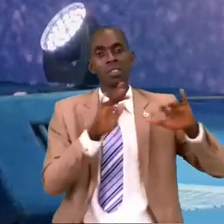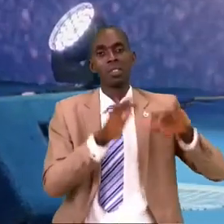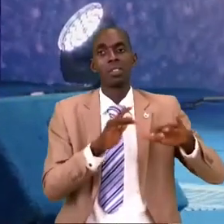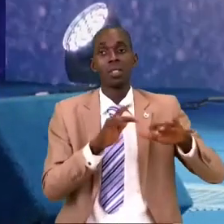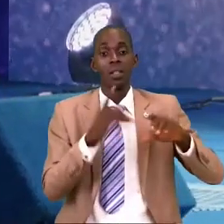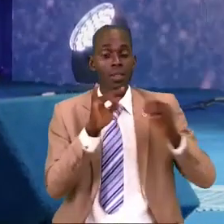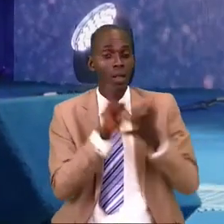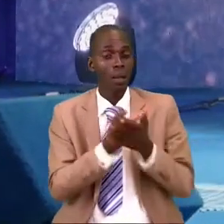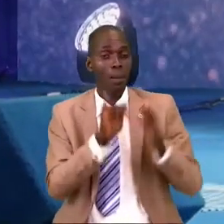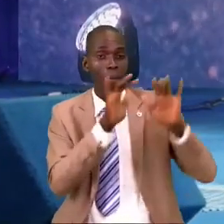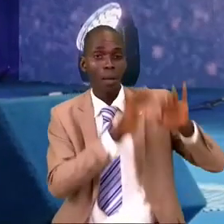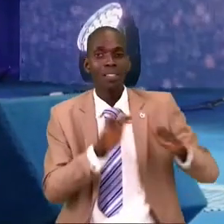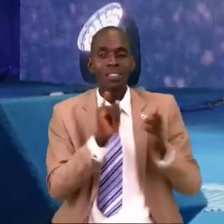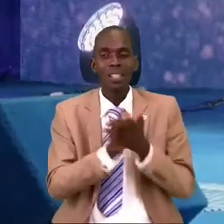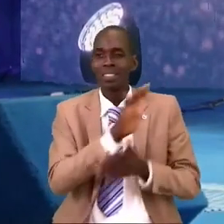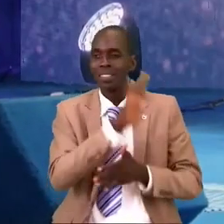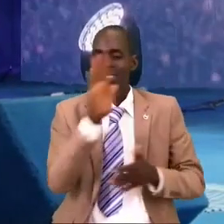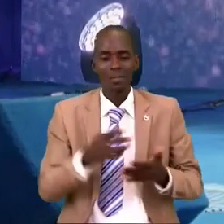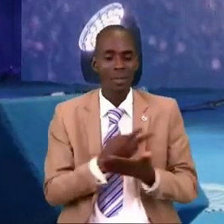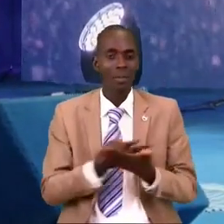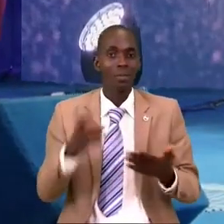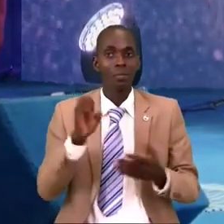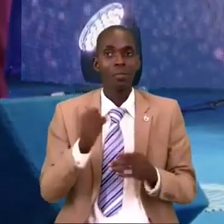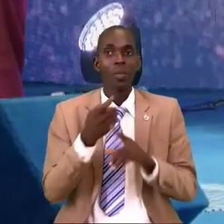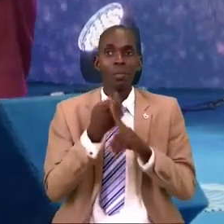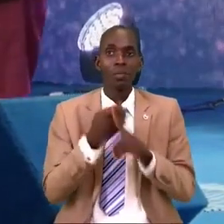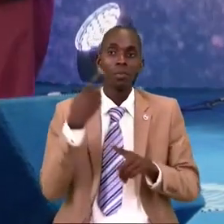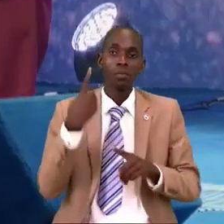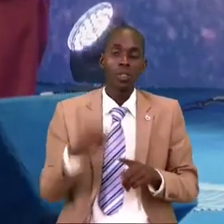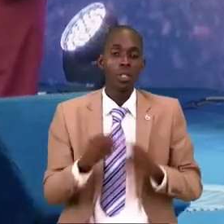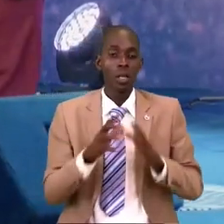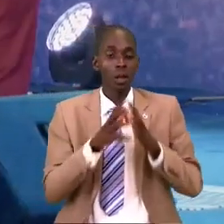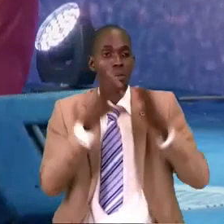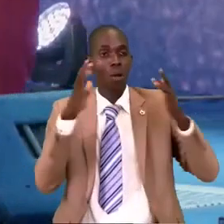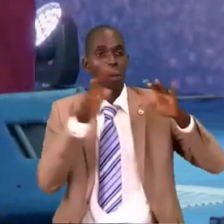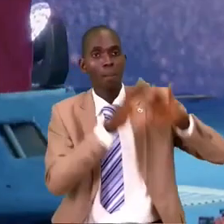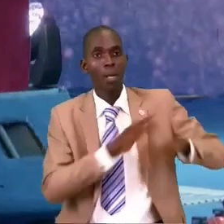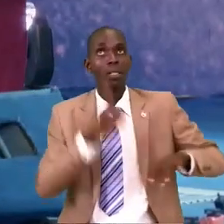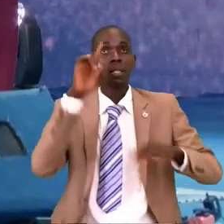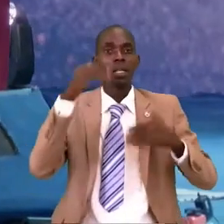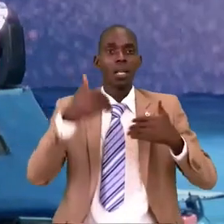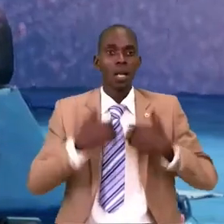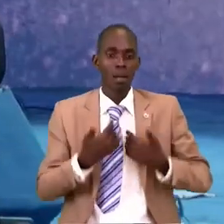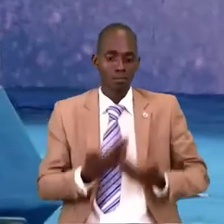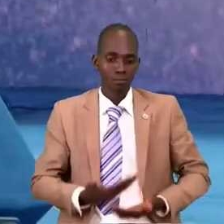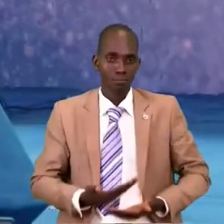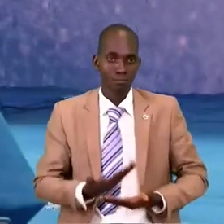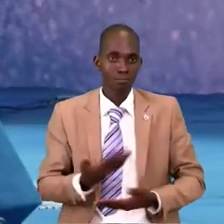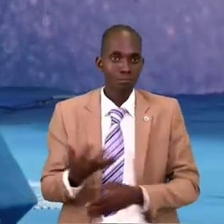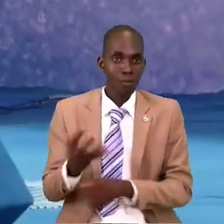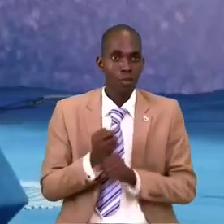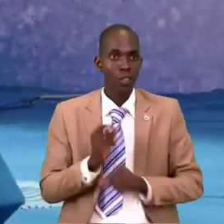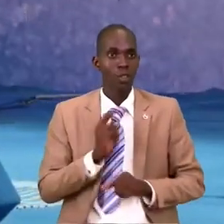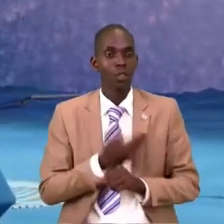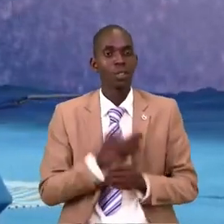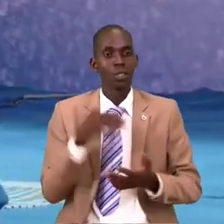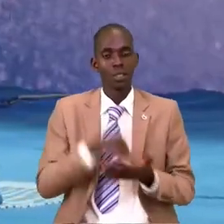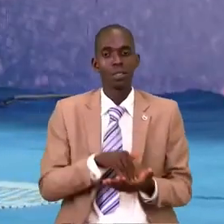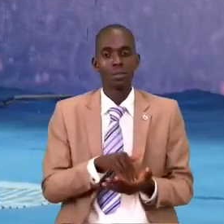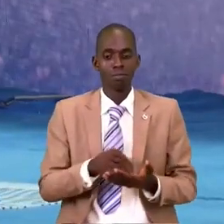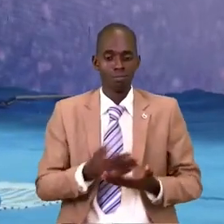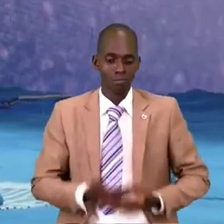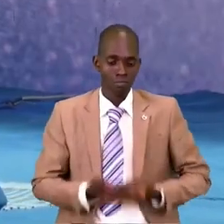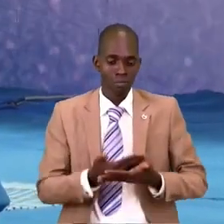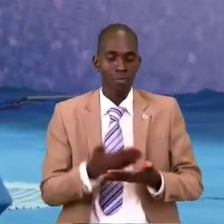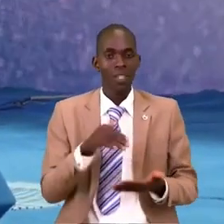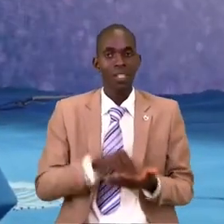us again, born again, begotten again unto a lively hope by the